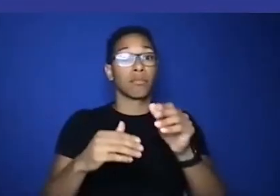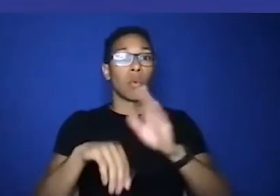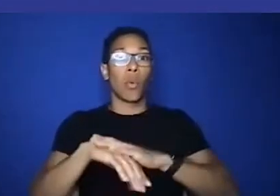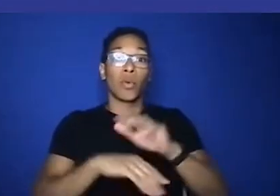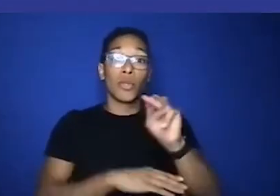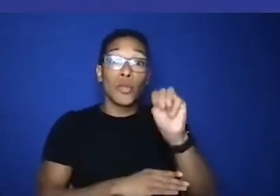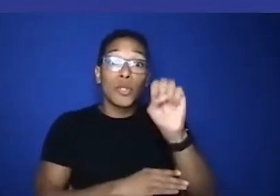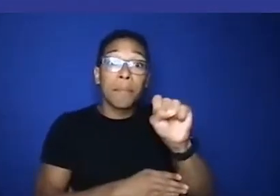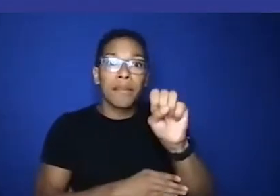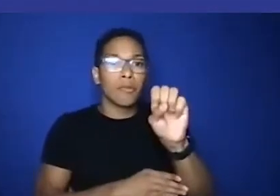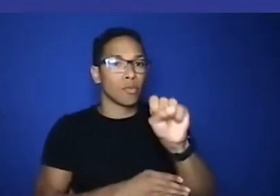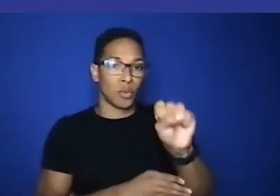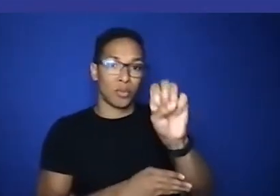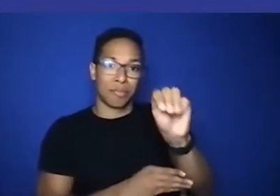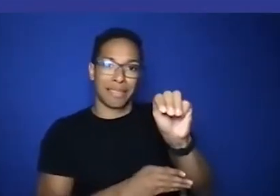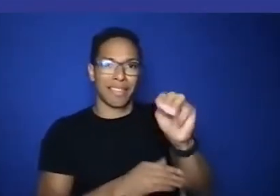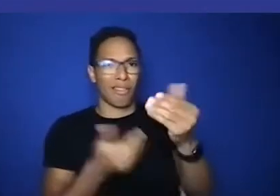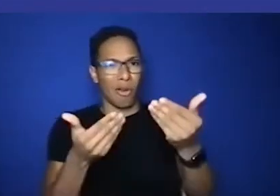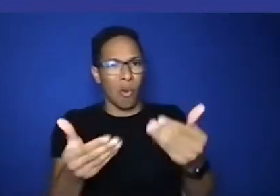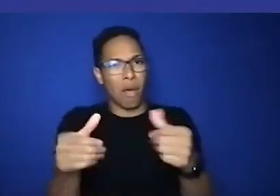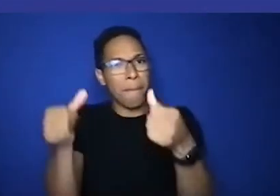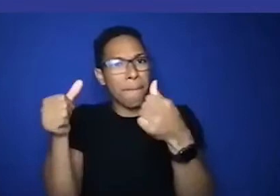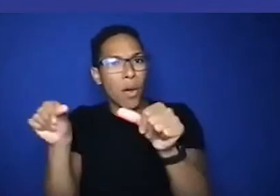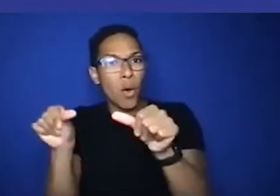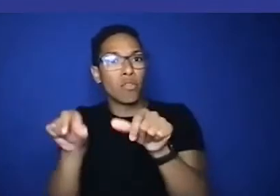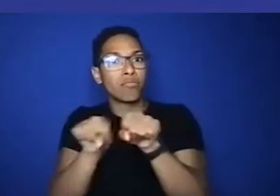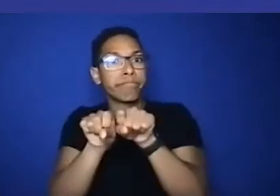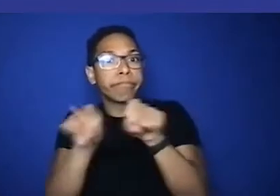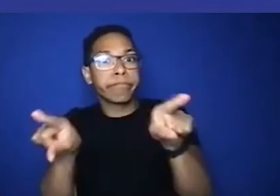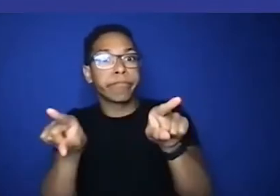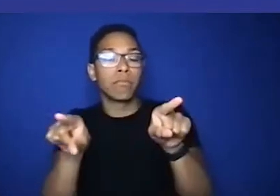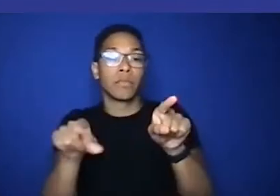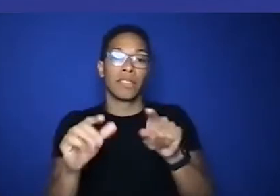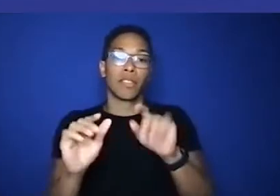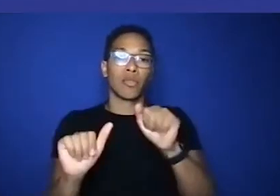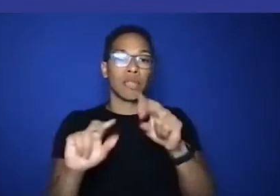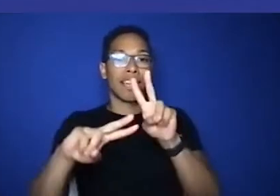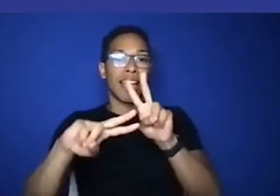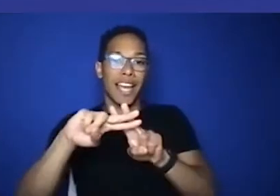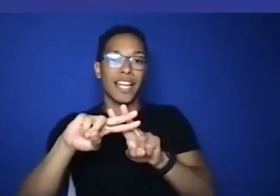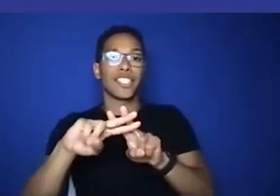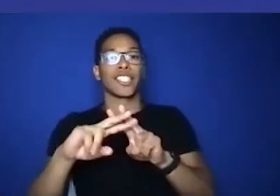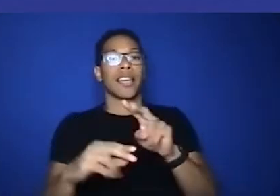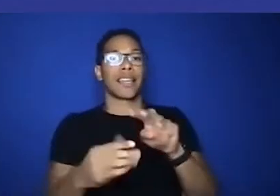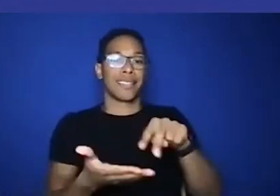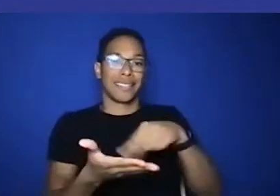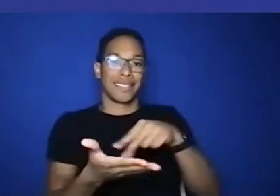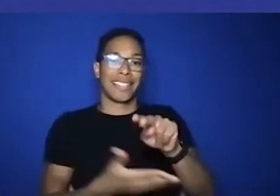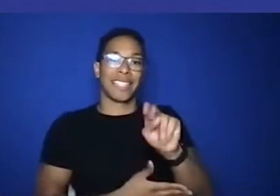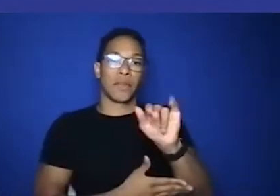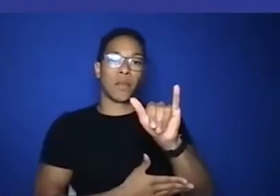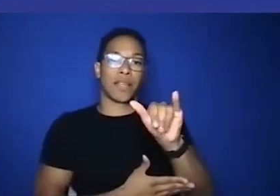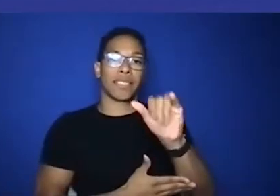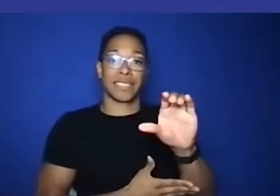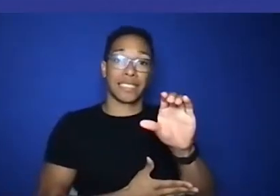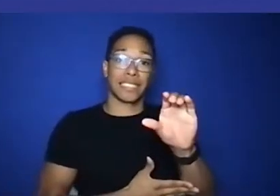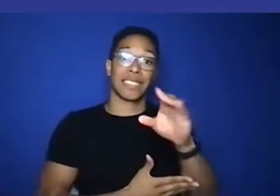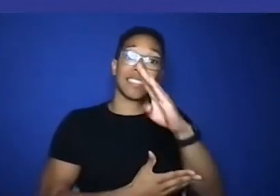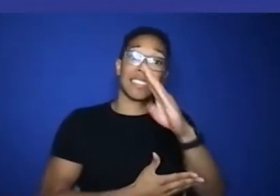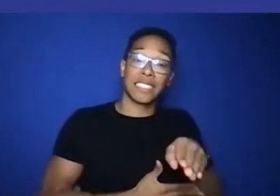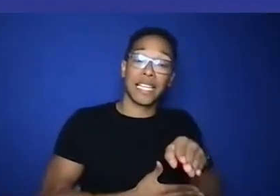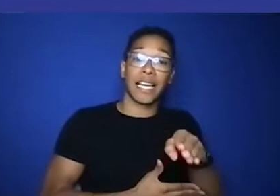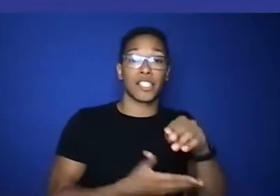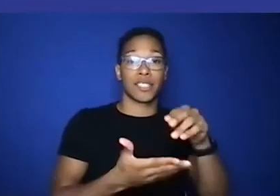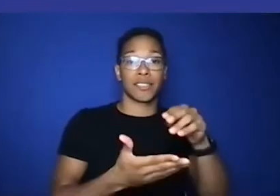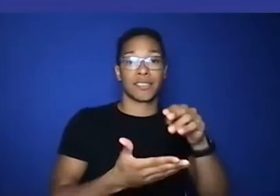at DanceNYC, on Instagram at dance.nyc, and on Facebook at dance/NYC